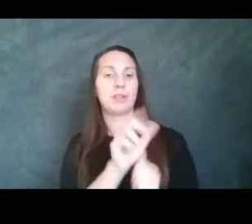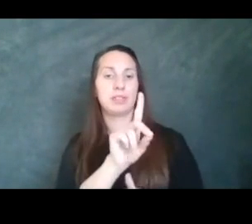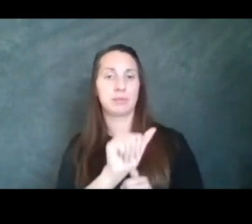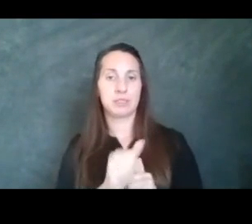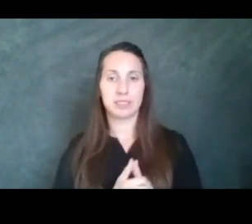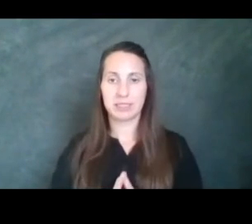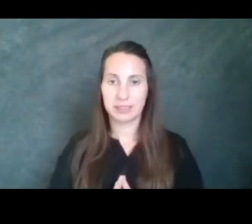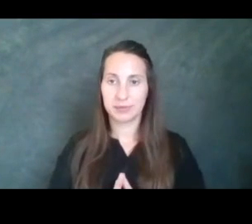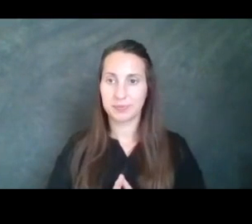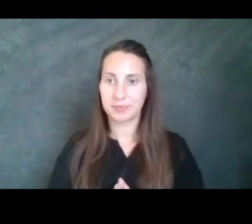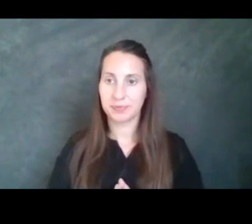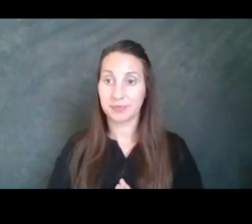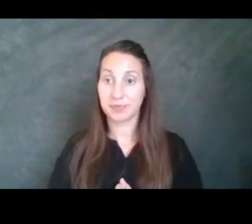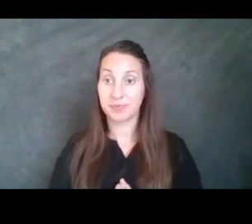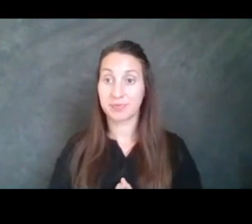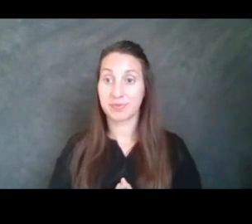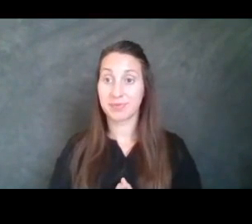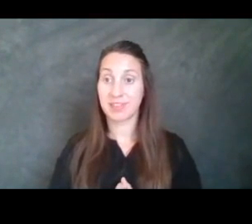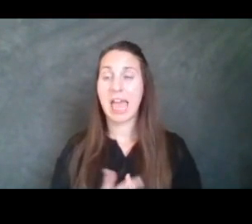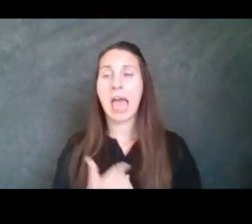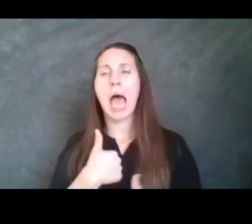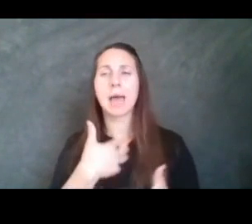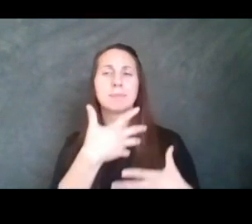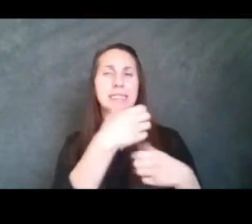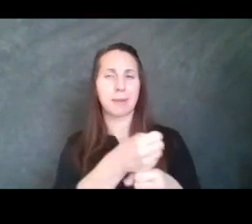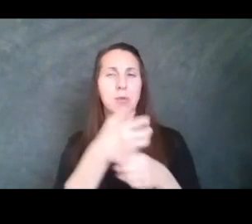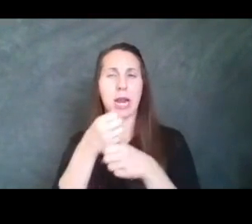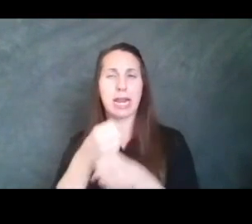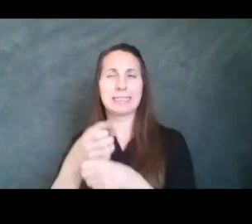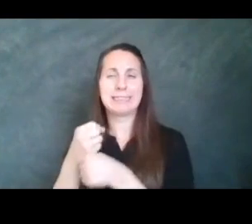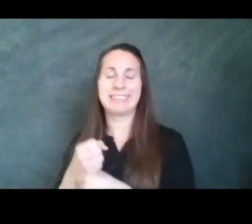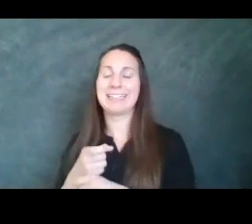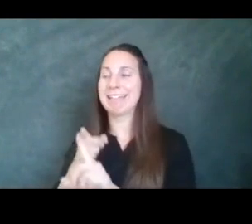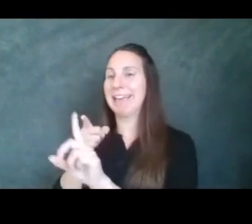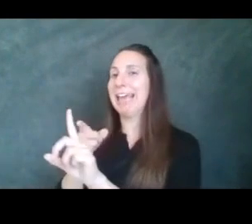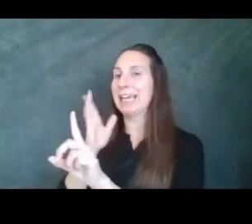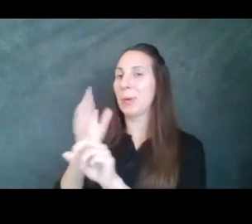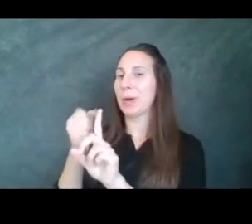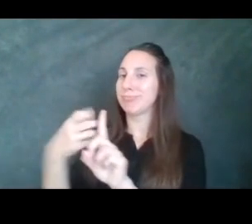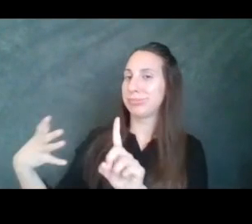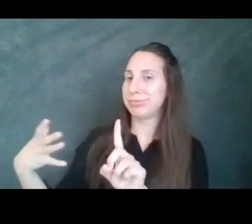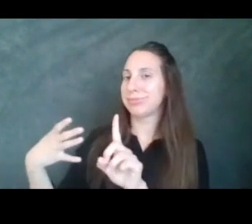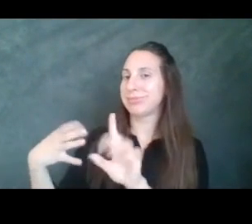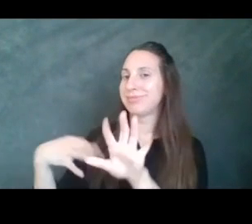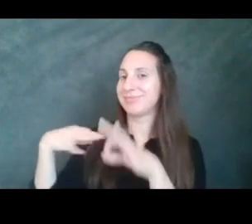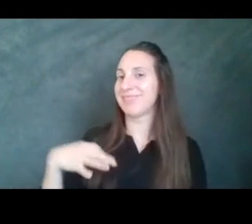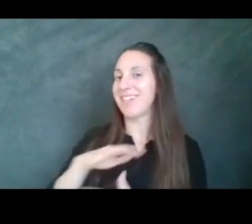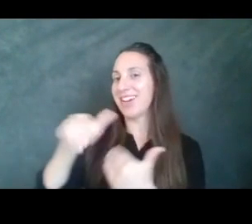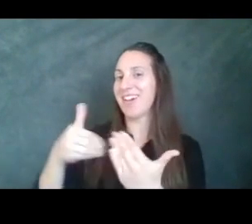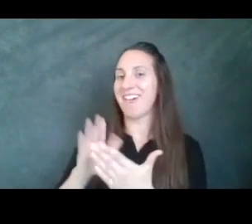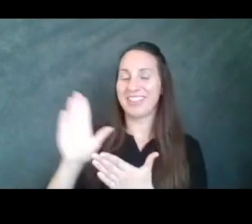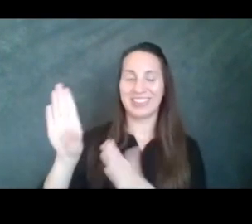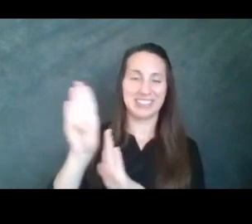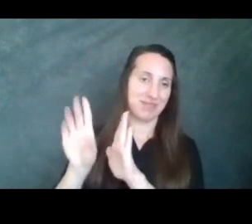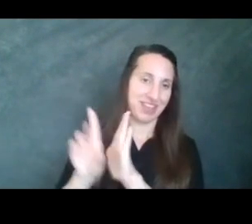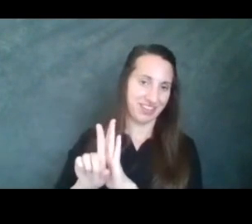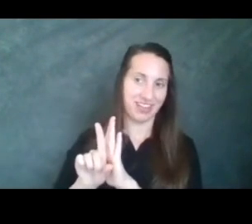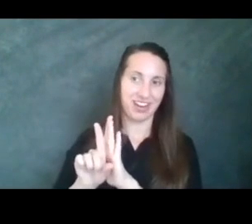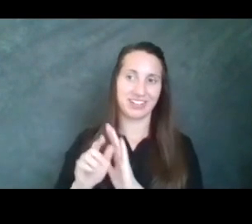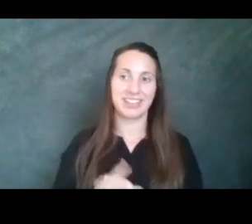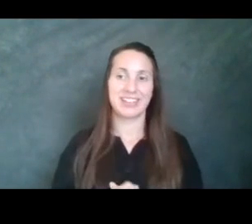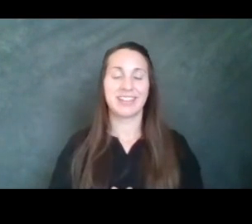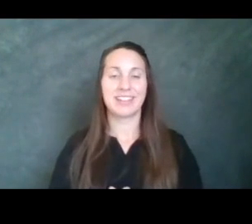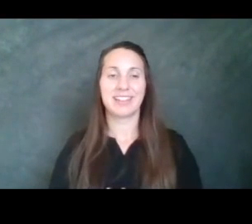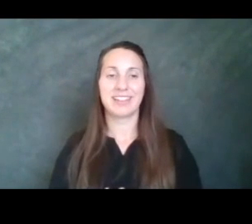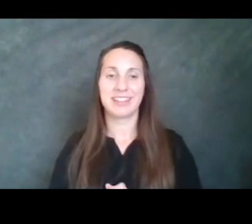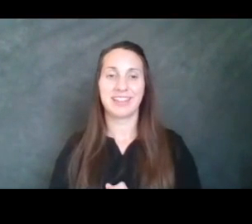I'm sort of summarizing. He will give you all of his background that he sees